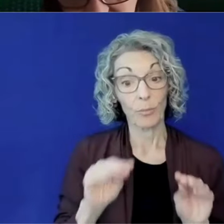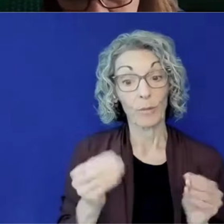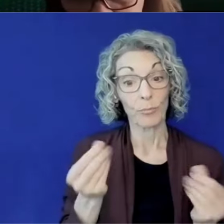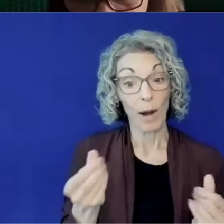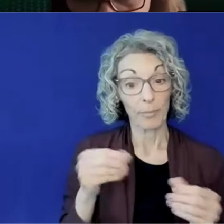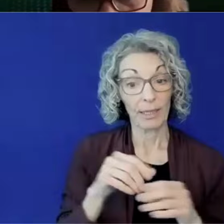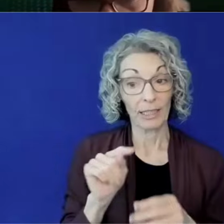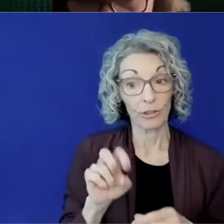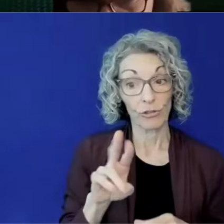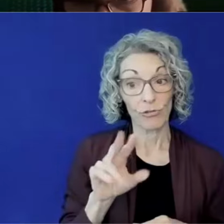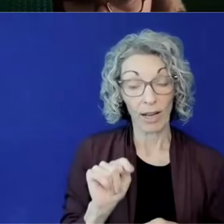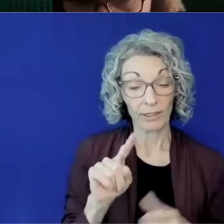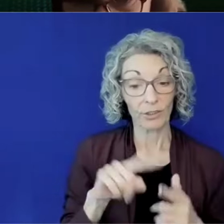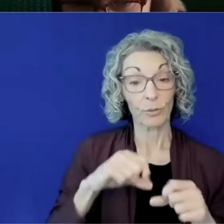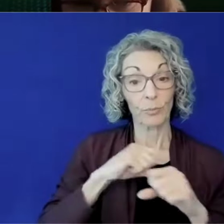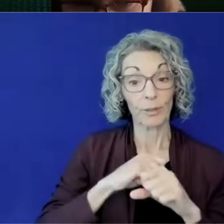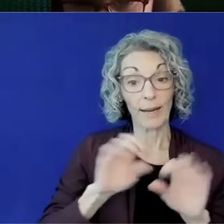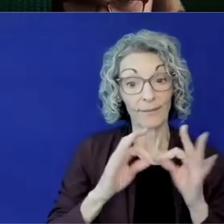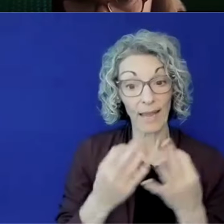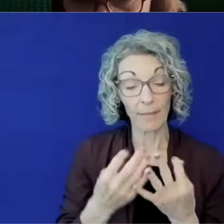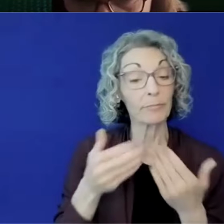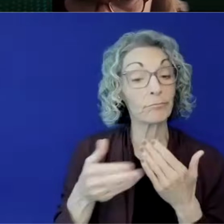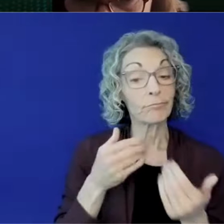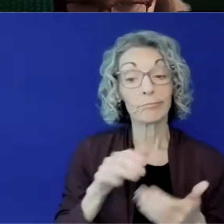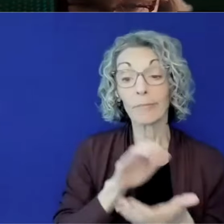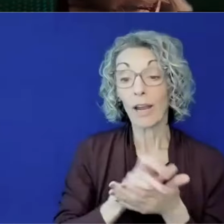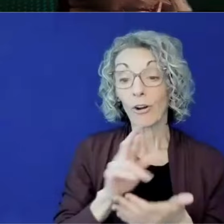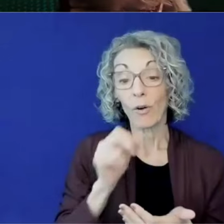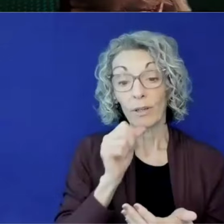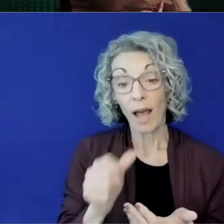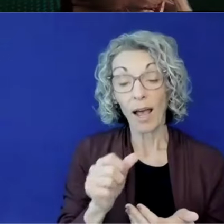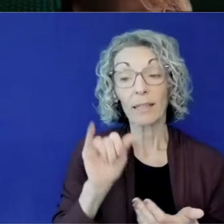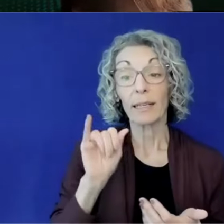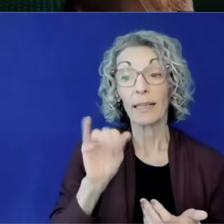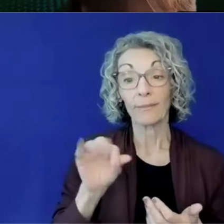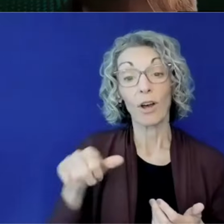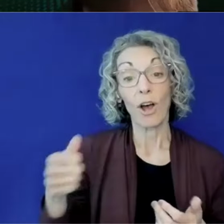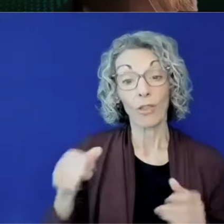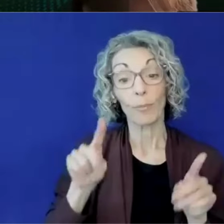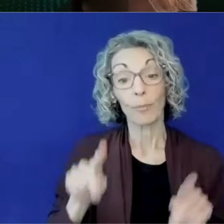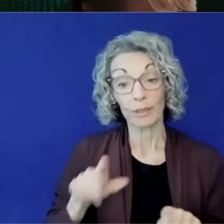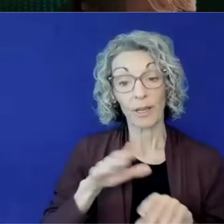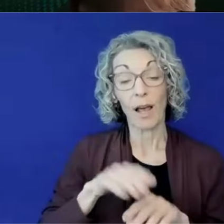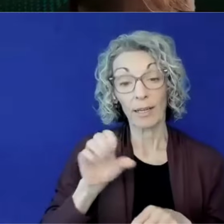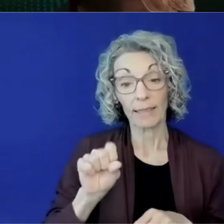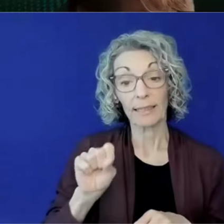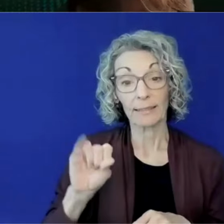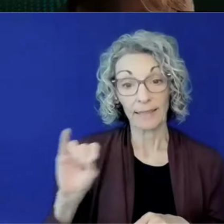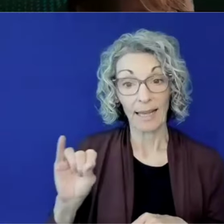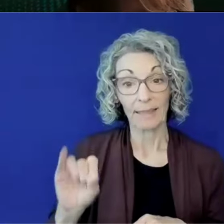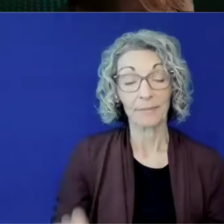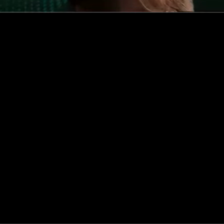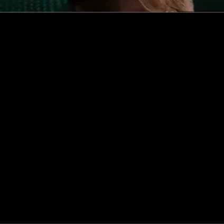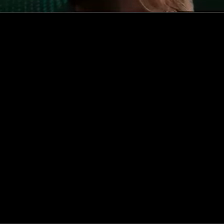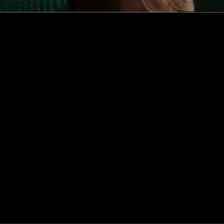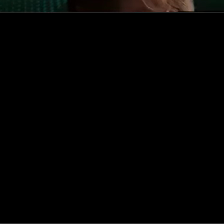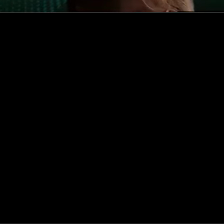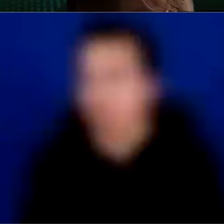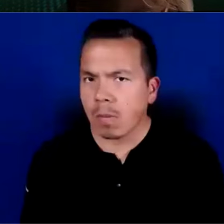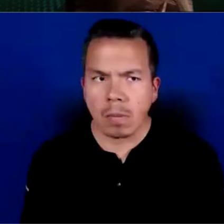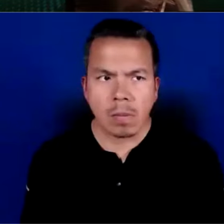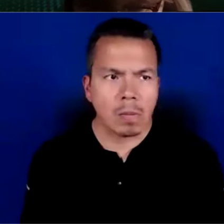protect the family, no matter if they're married or not, if the other person is on SSI? So is